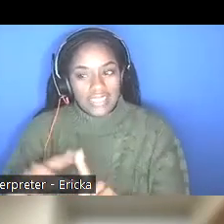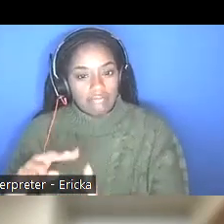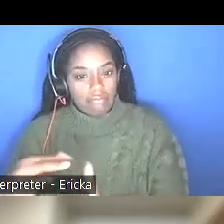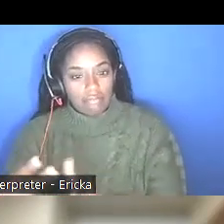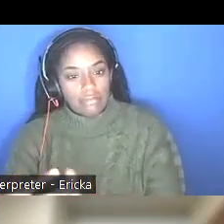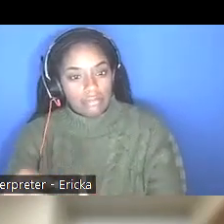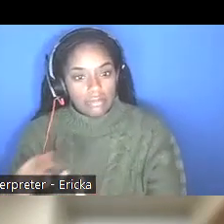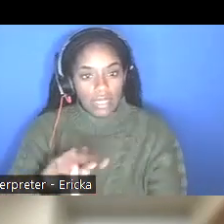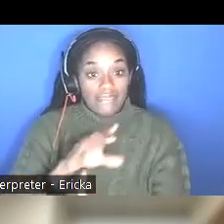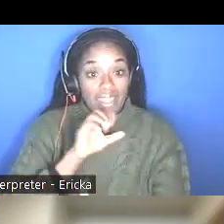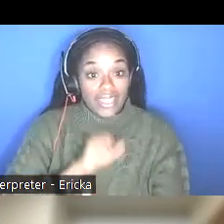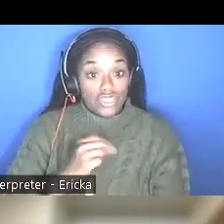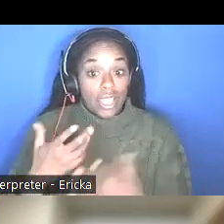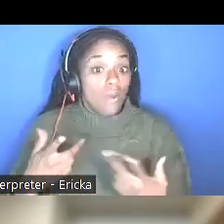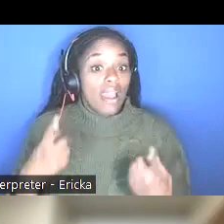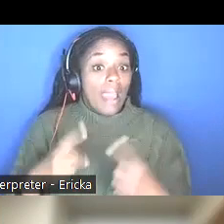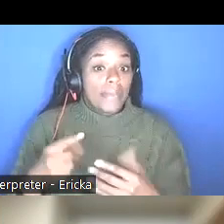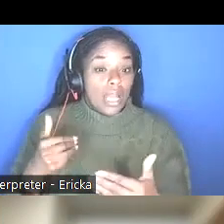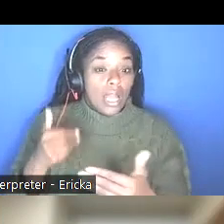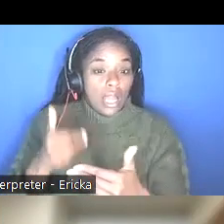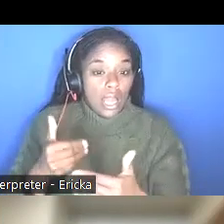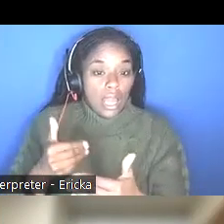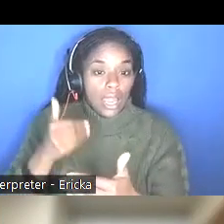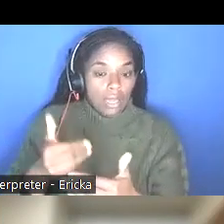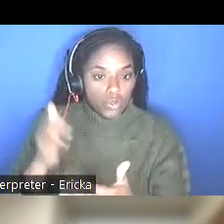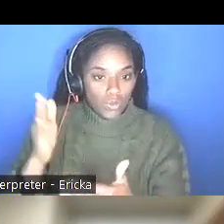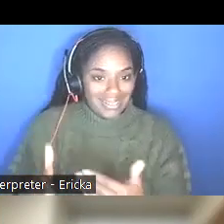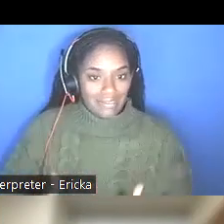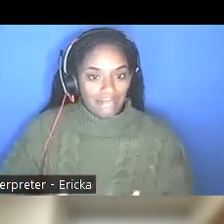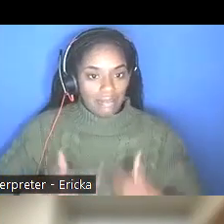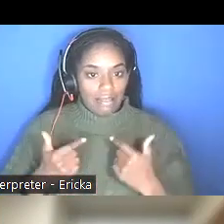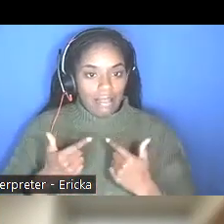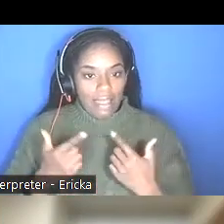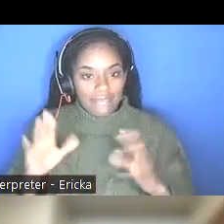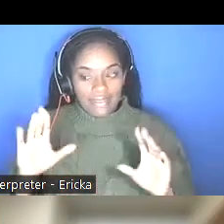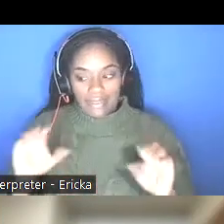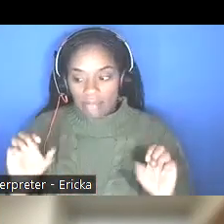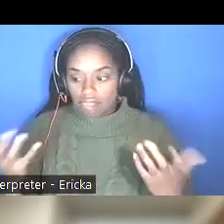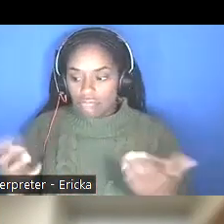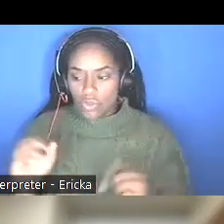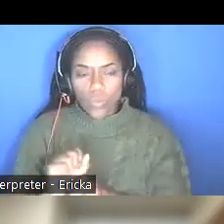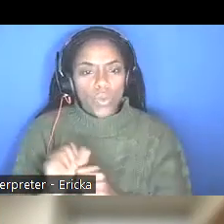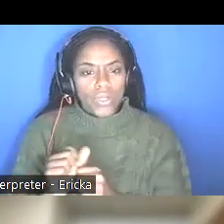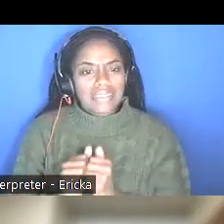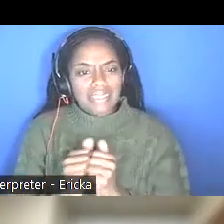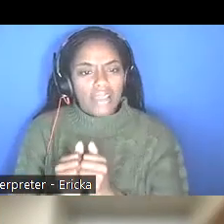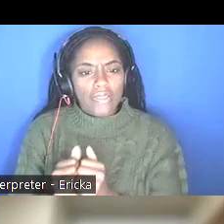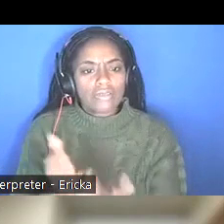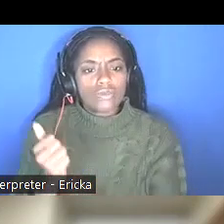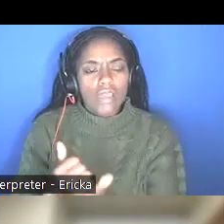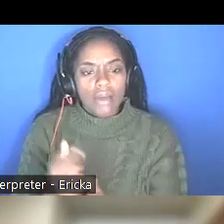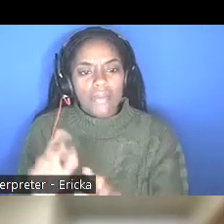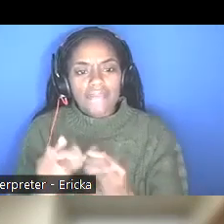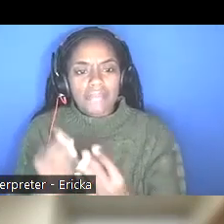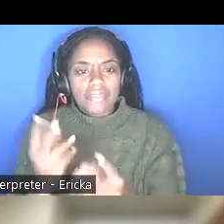what happens closer to end of life care. So how do we work together to help families take care of their loved